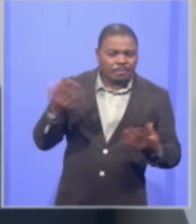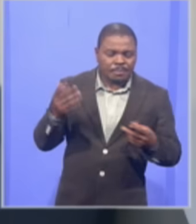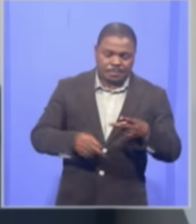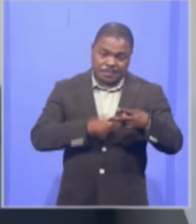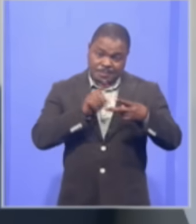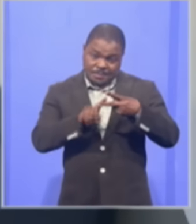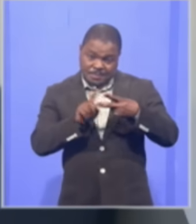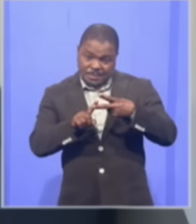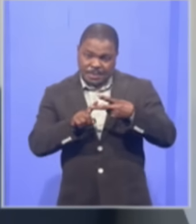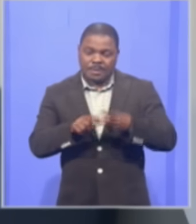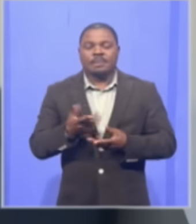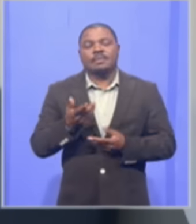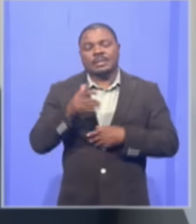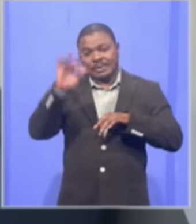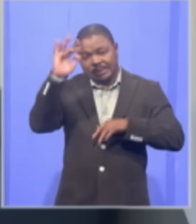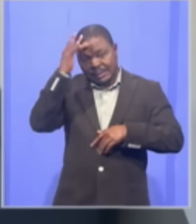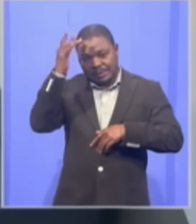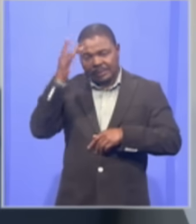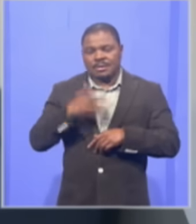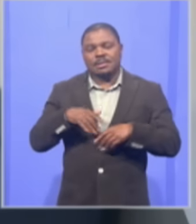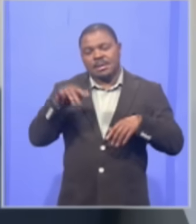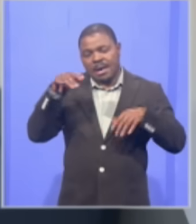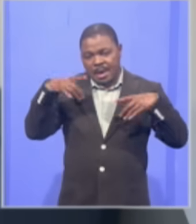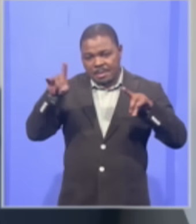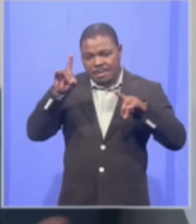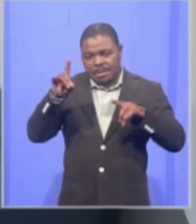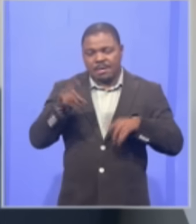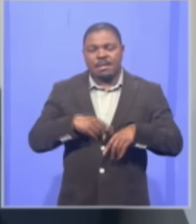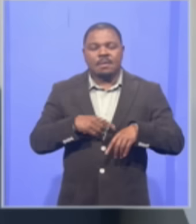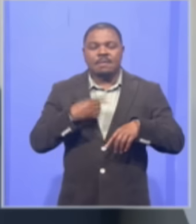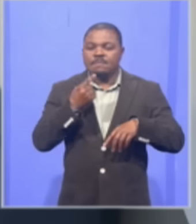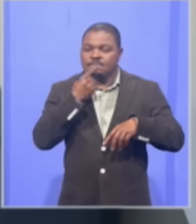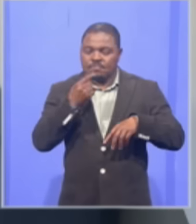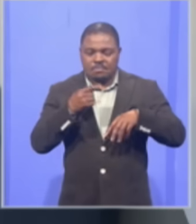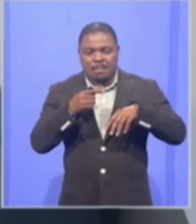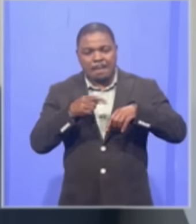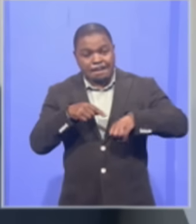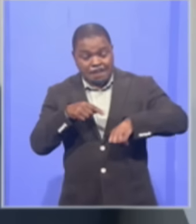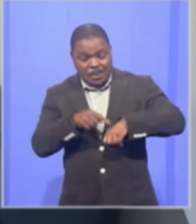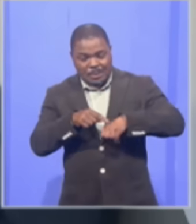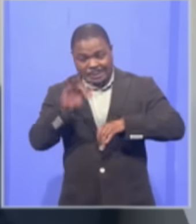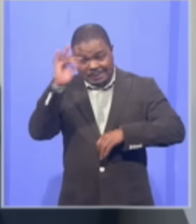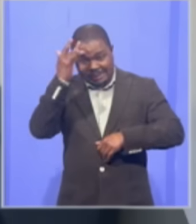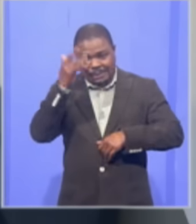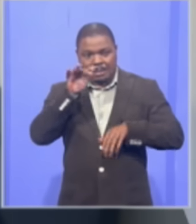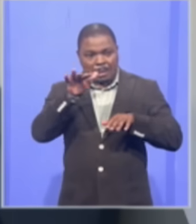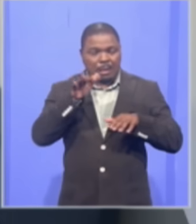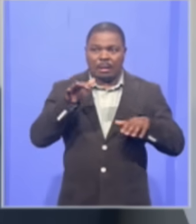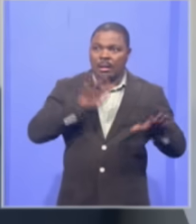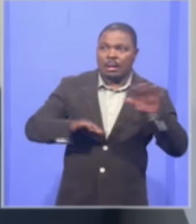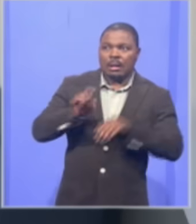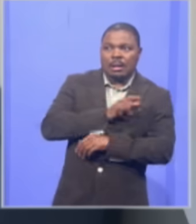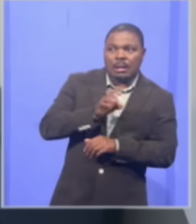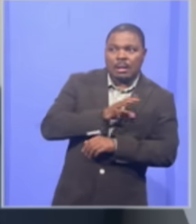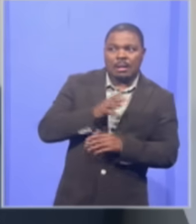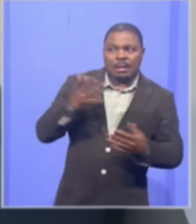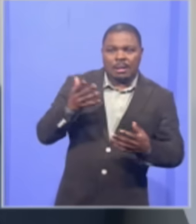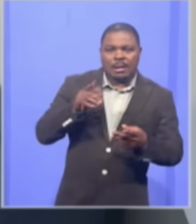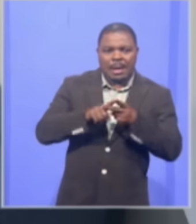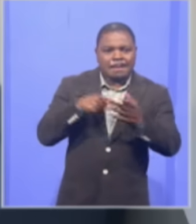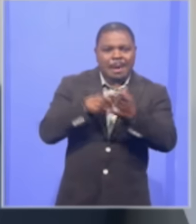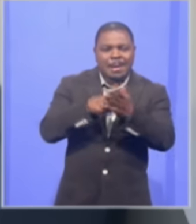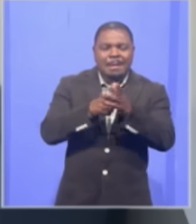aspect is the foot and mouth disease, which also caused a little bit of a panic in the market, and I think that led to some form of a panic